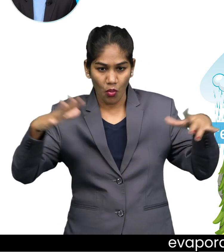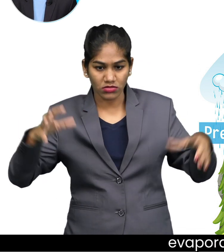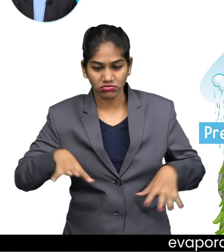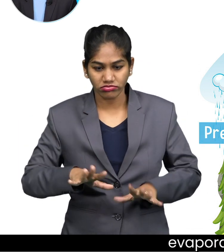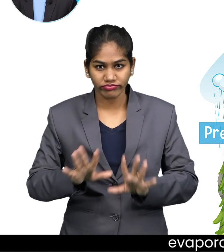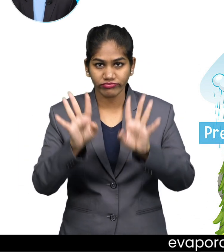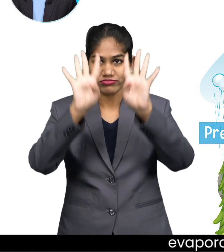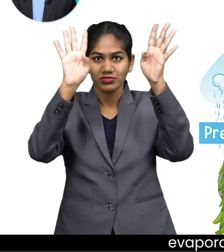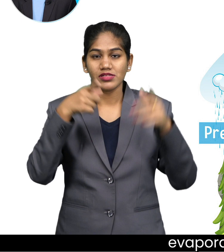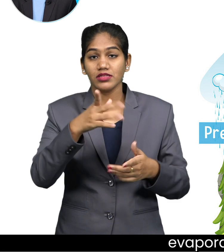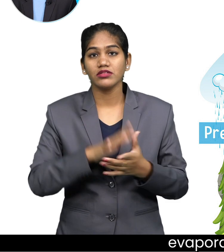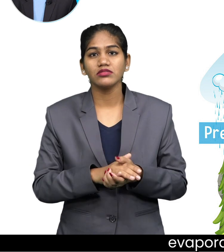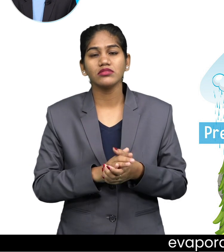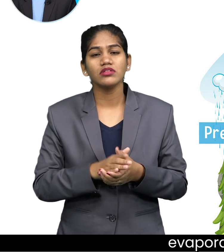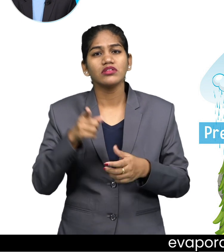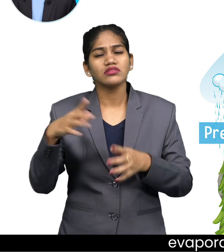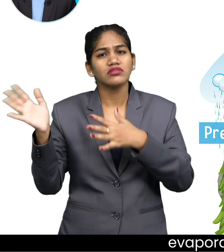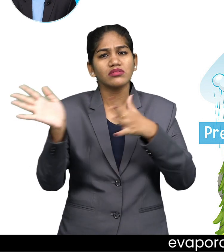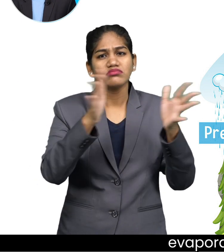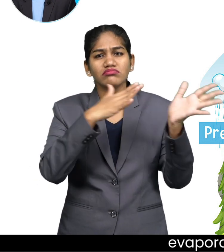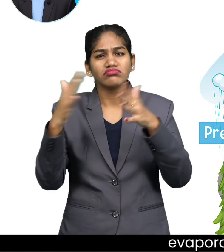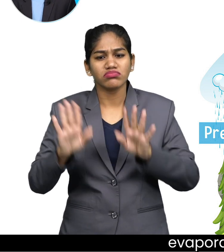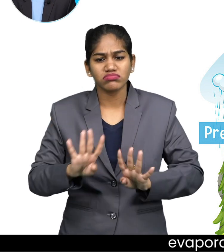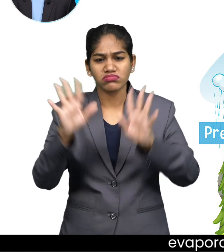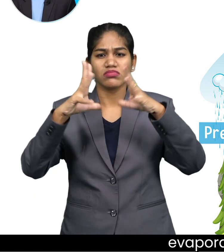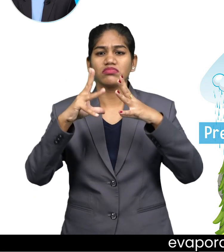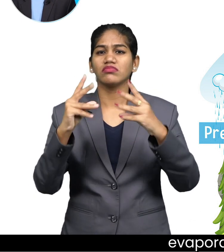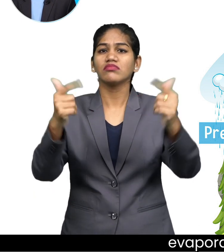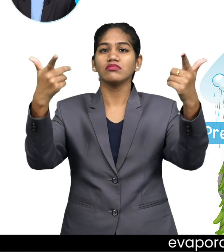evaporates and goes into the air.